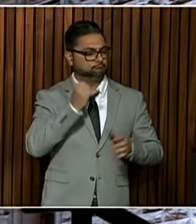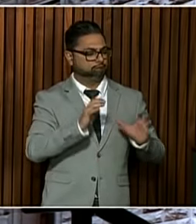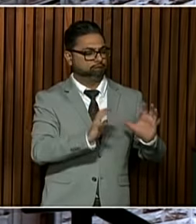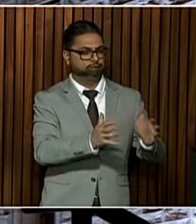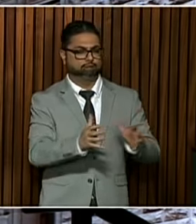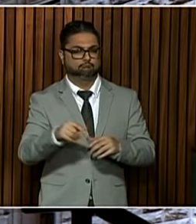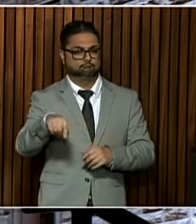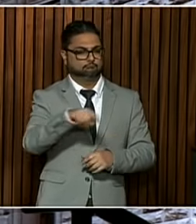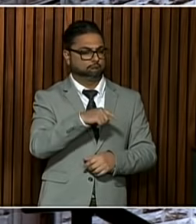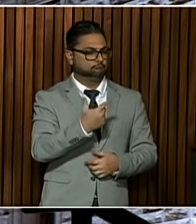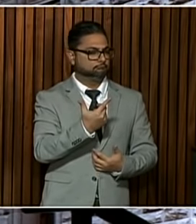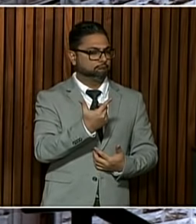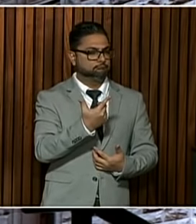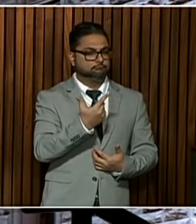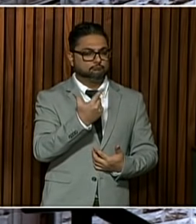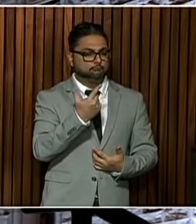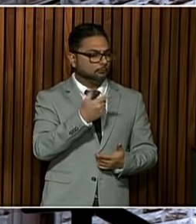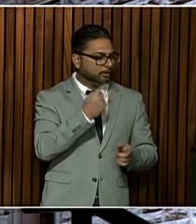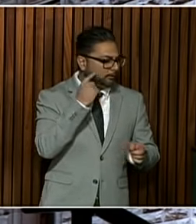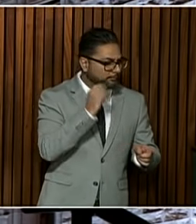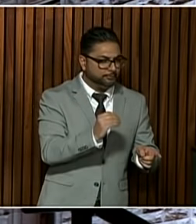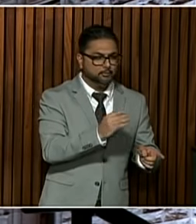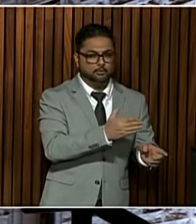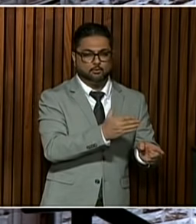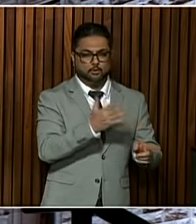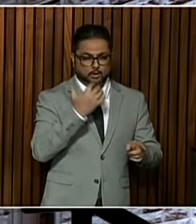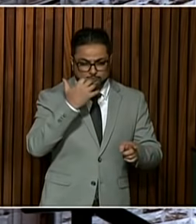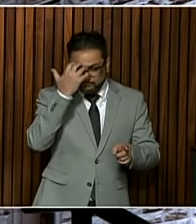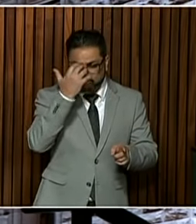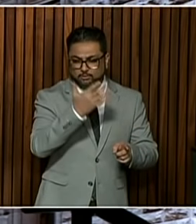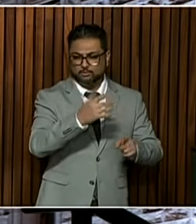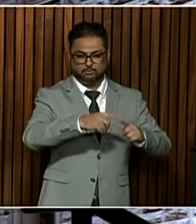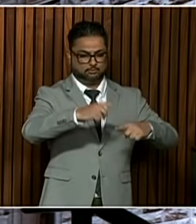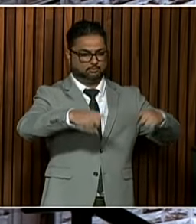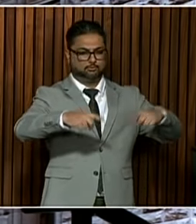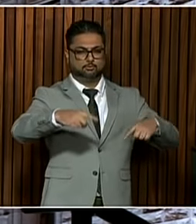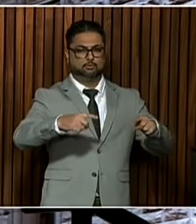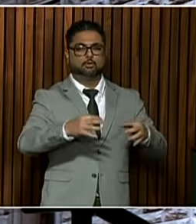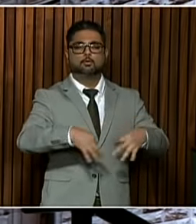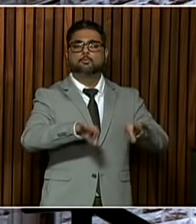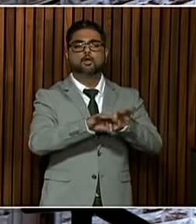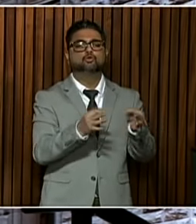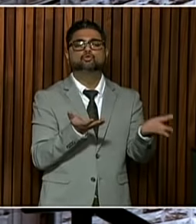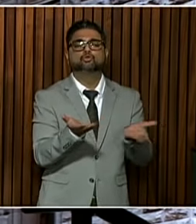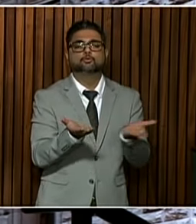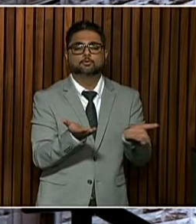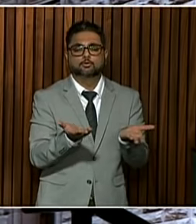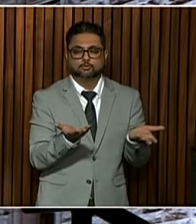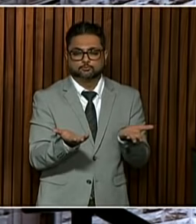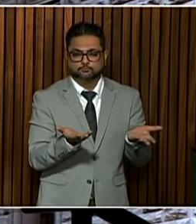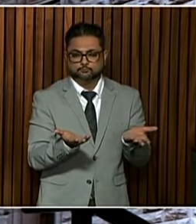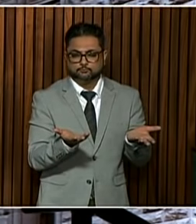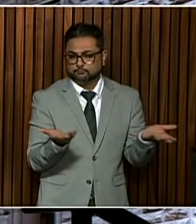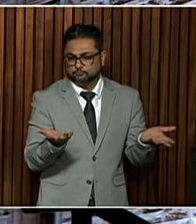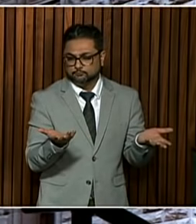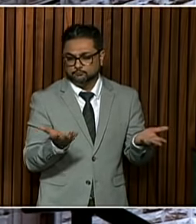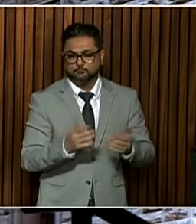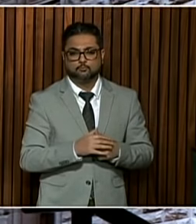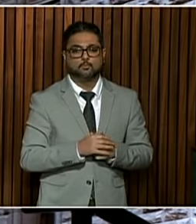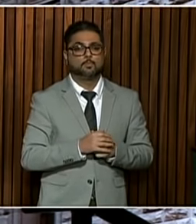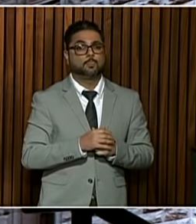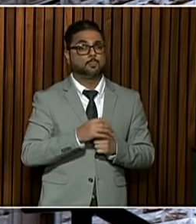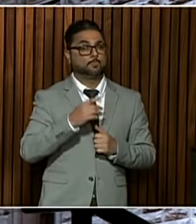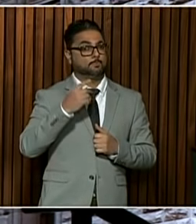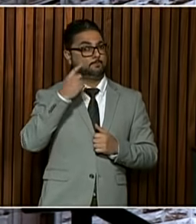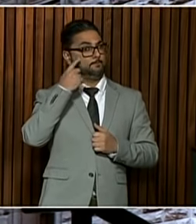is there at their provision. I think the aspect that we're trying to deal with here is that in order for the government, the